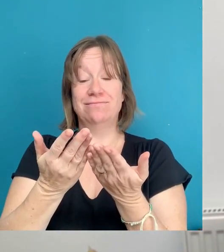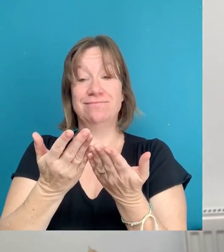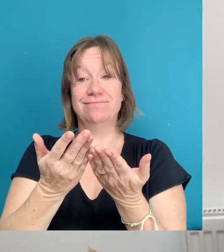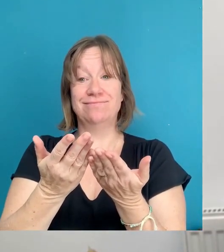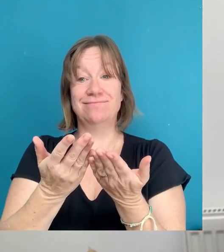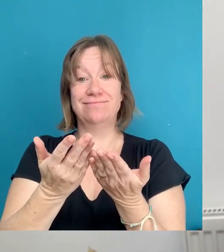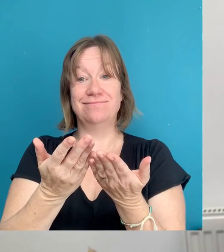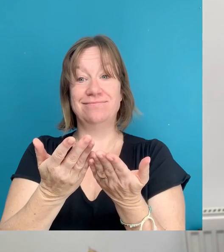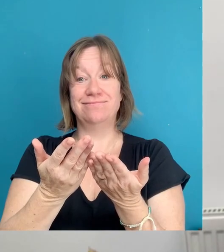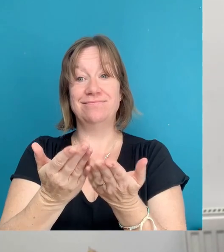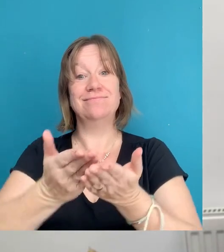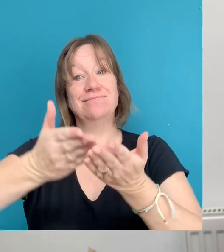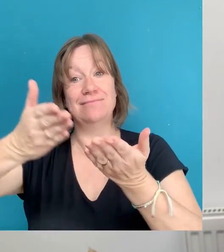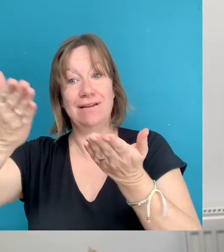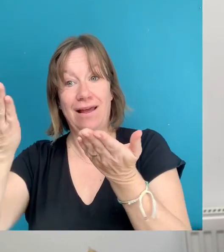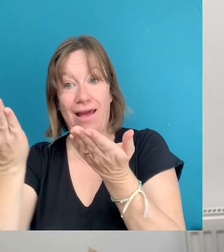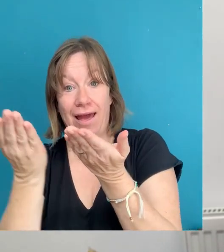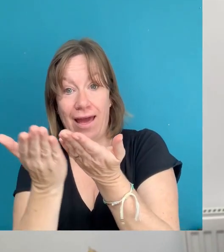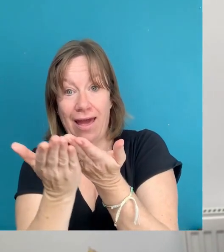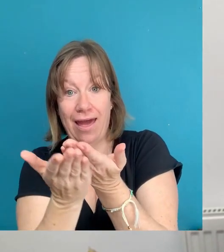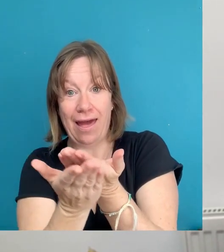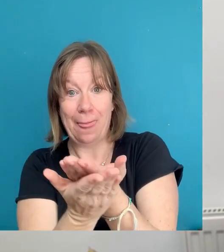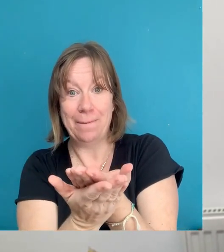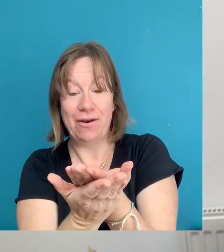books. And